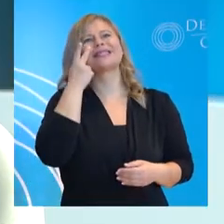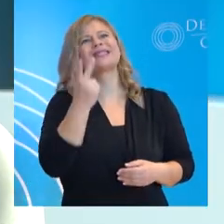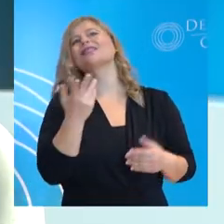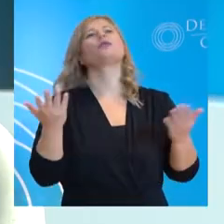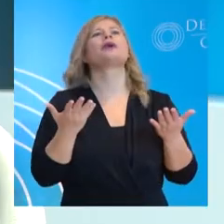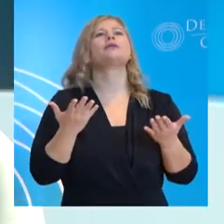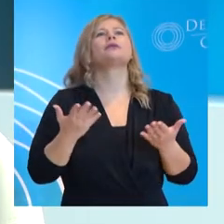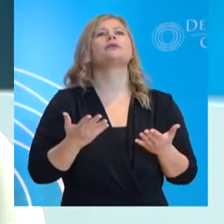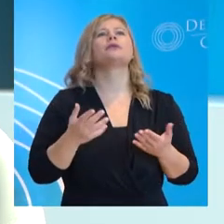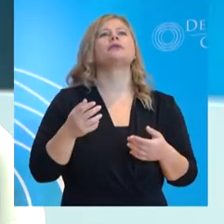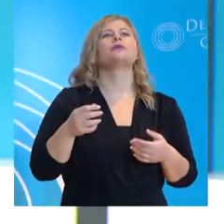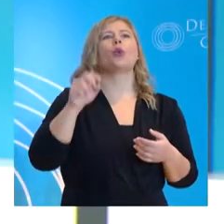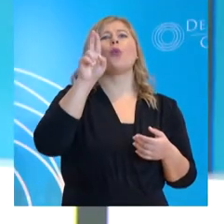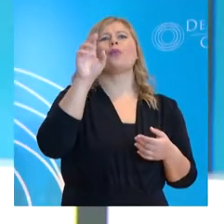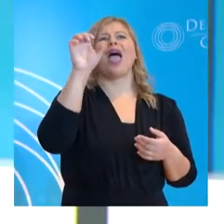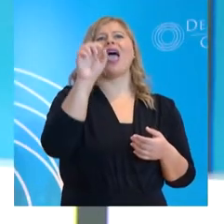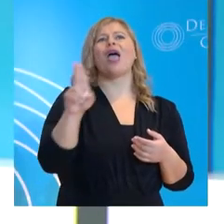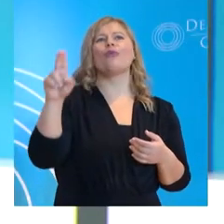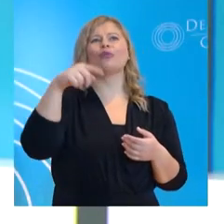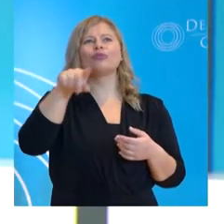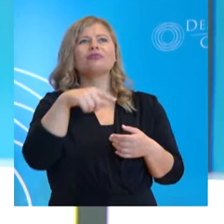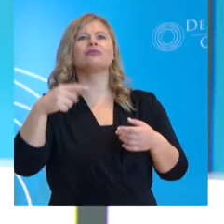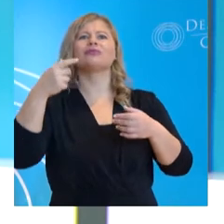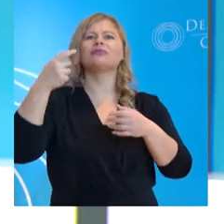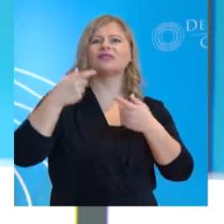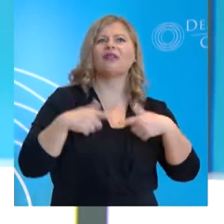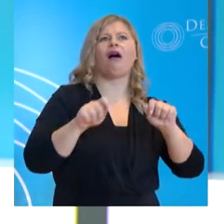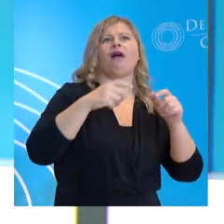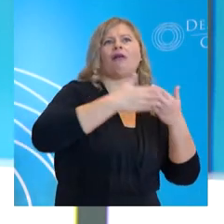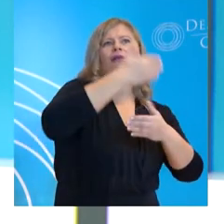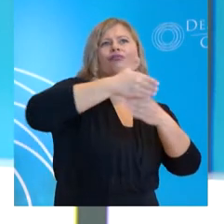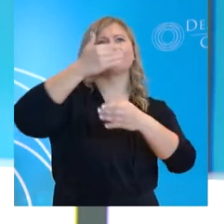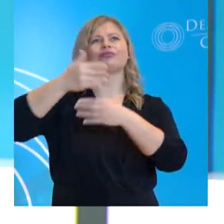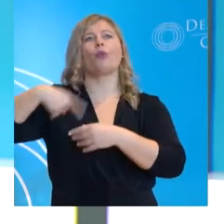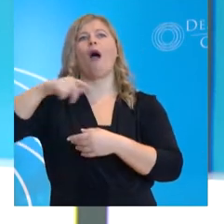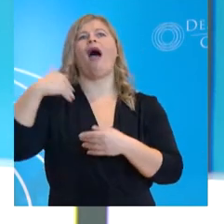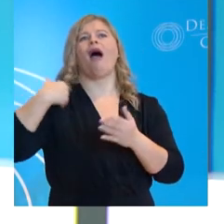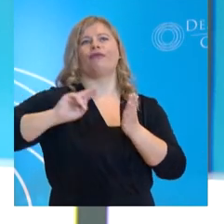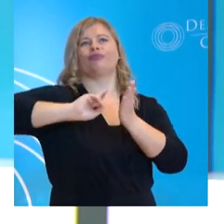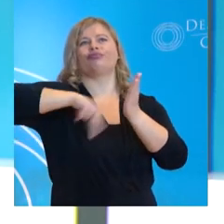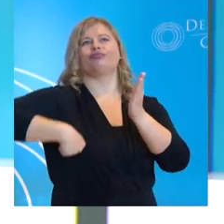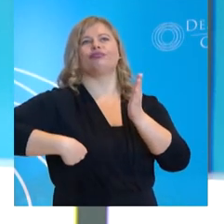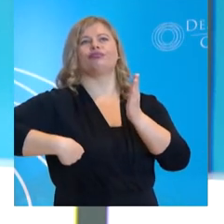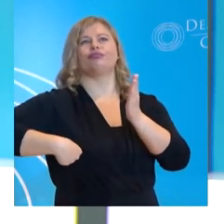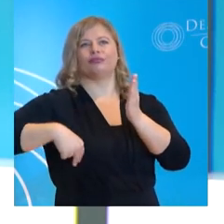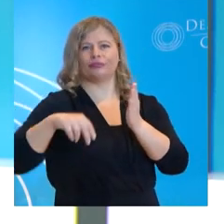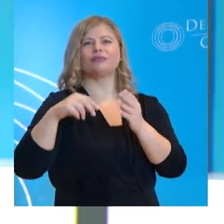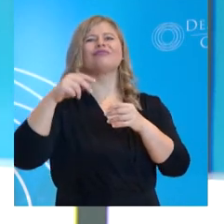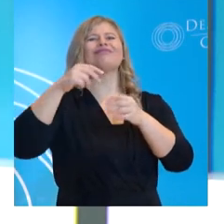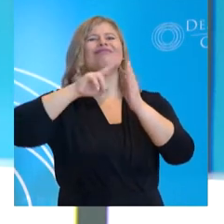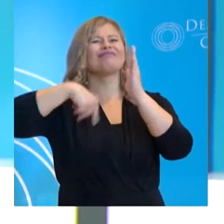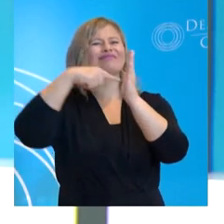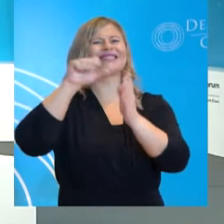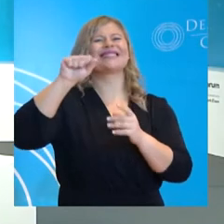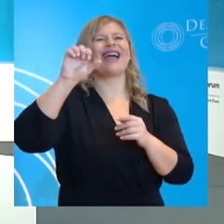But I think it was one of your colleagues, Tom Friedman, who wrote an article about being able to build a big wall and also have